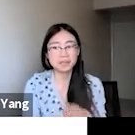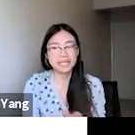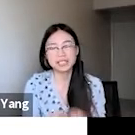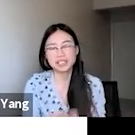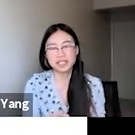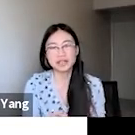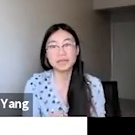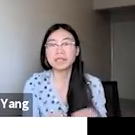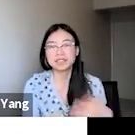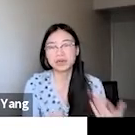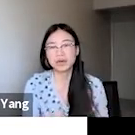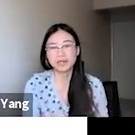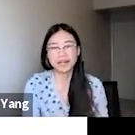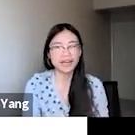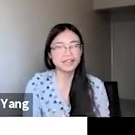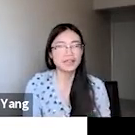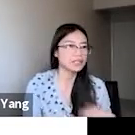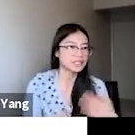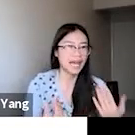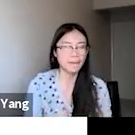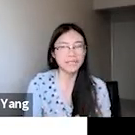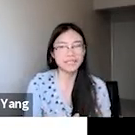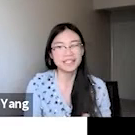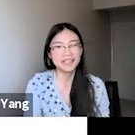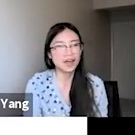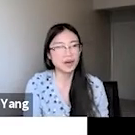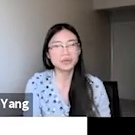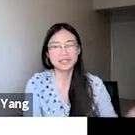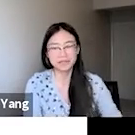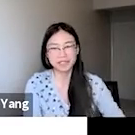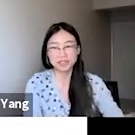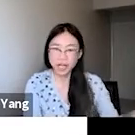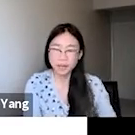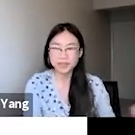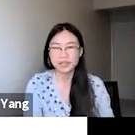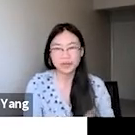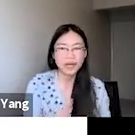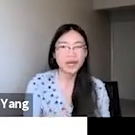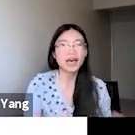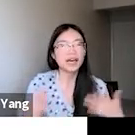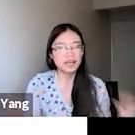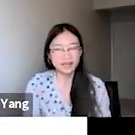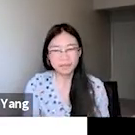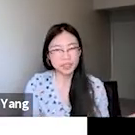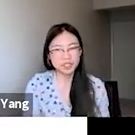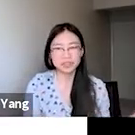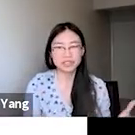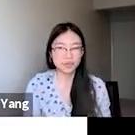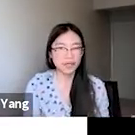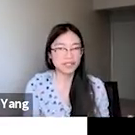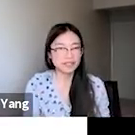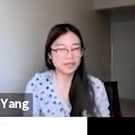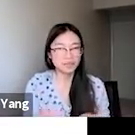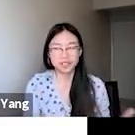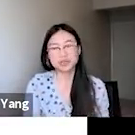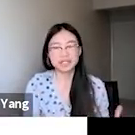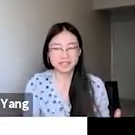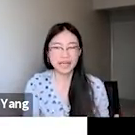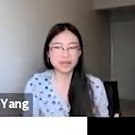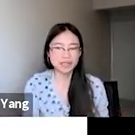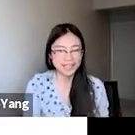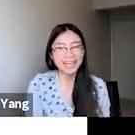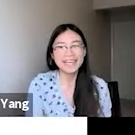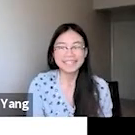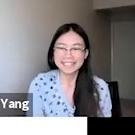an explanation of what's going on and what's happening. Oh, something dropped, so it produces a noise and it